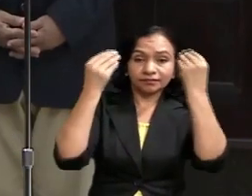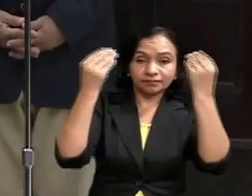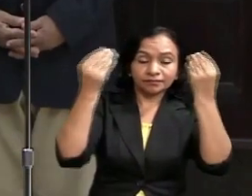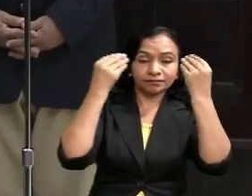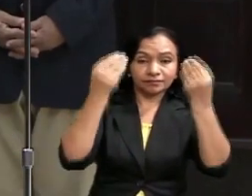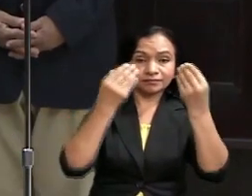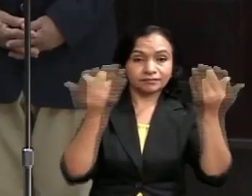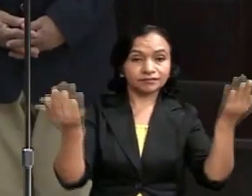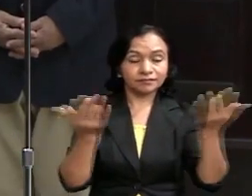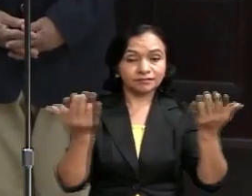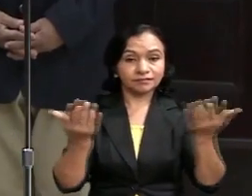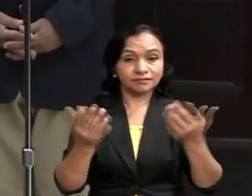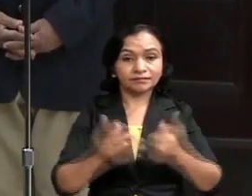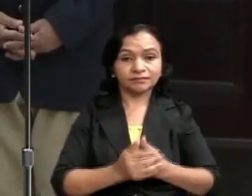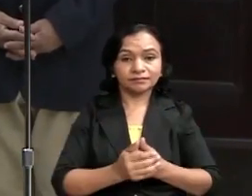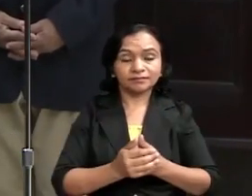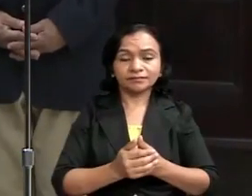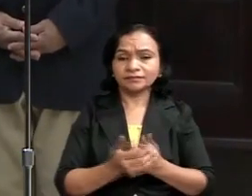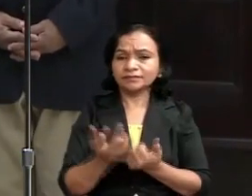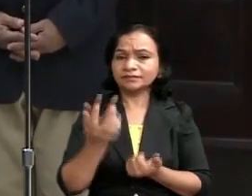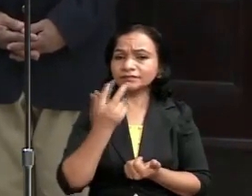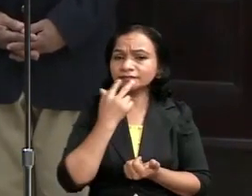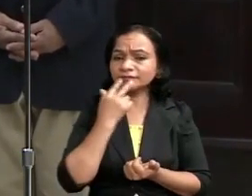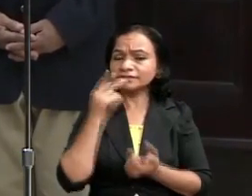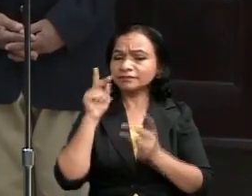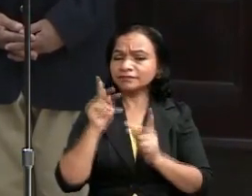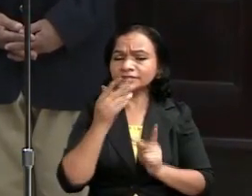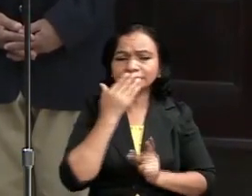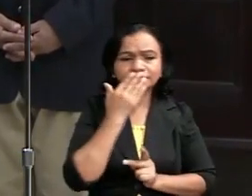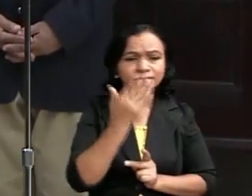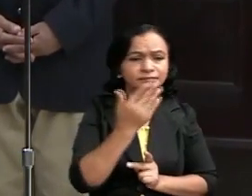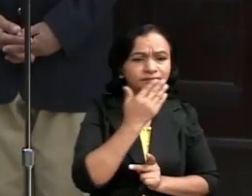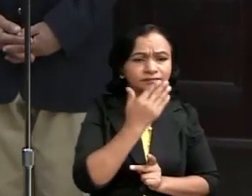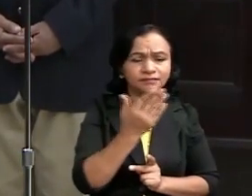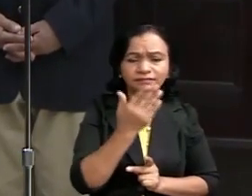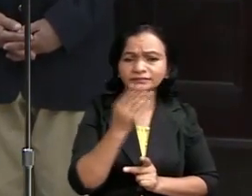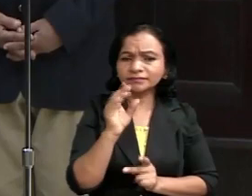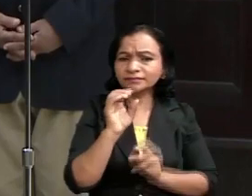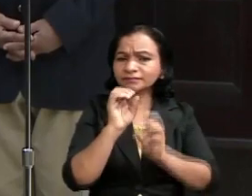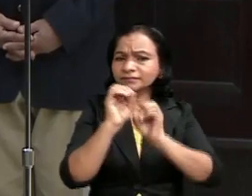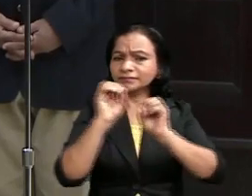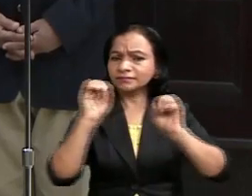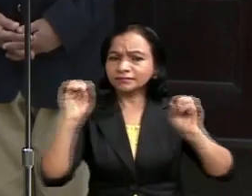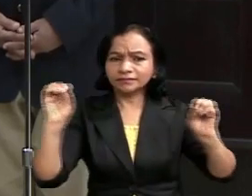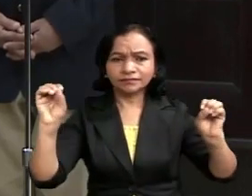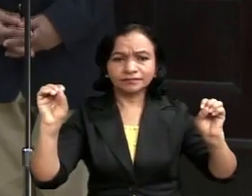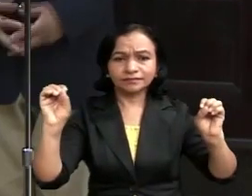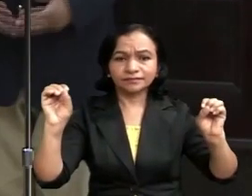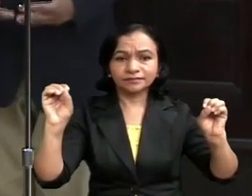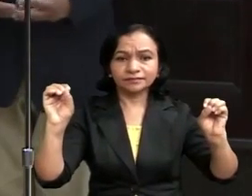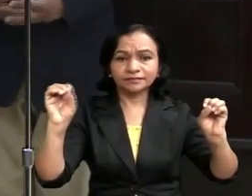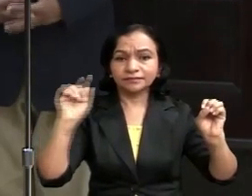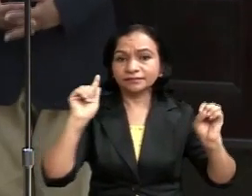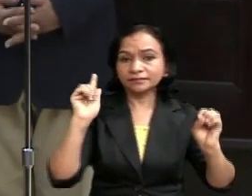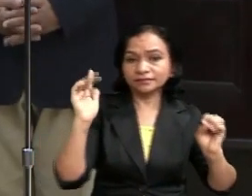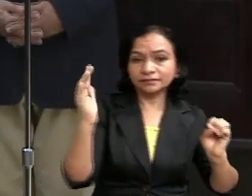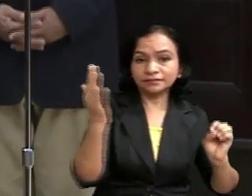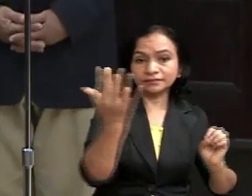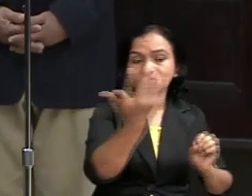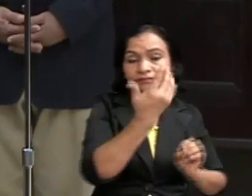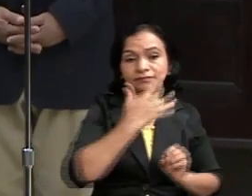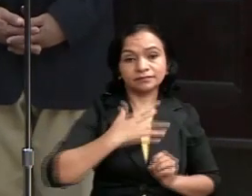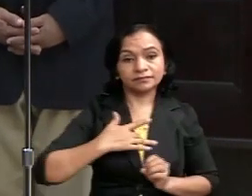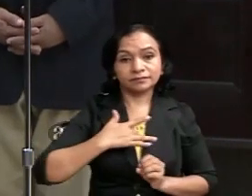There's none good. Que no hay ninguno bueno. No, not one. Ninguno. We all need a Savior. Todos necesitamos